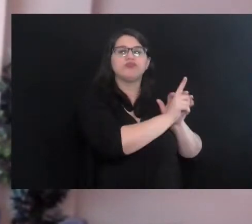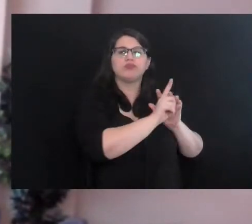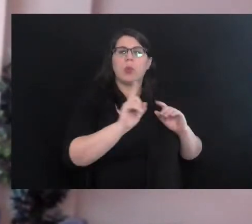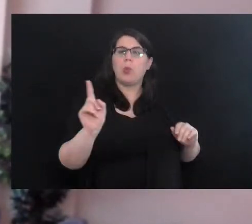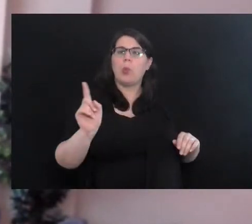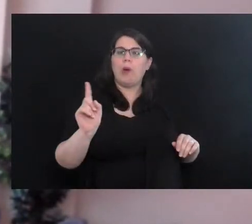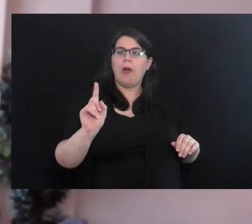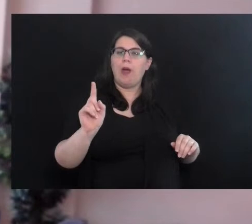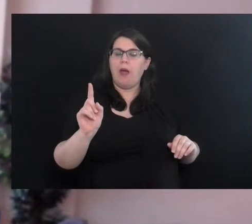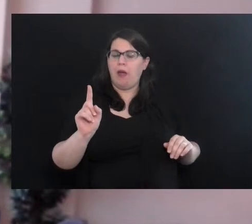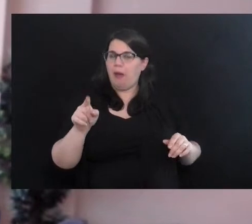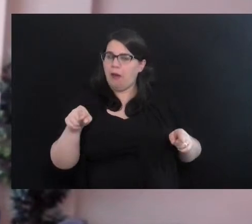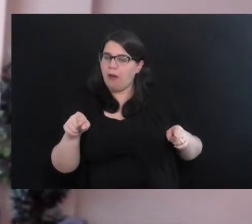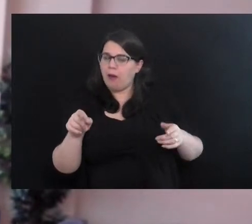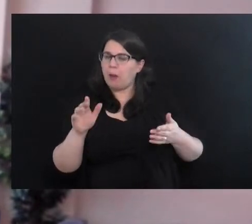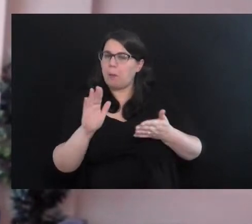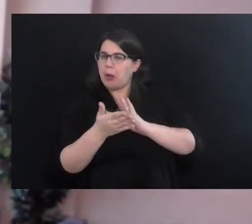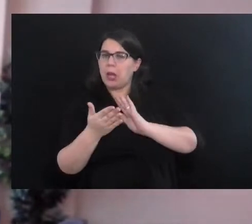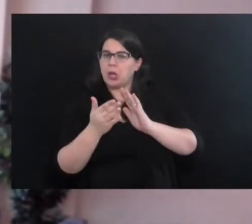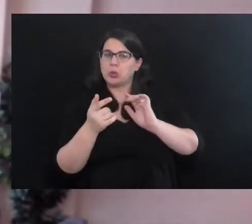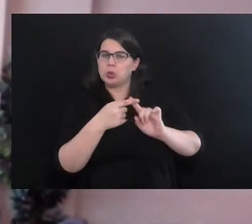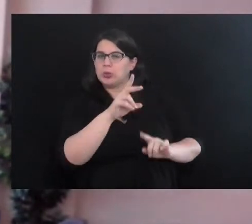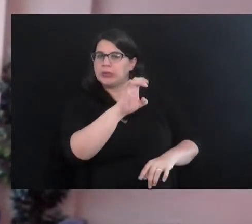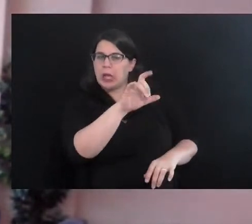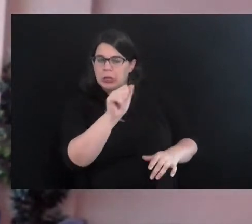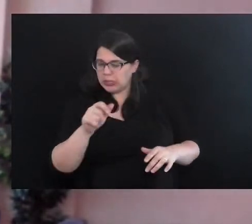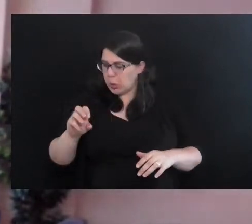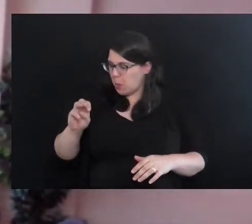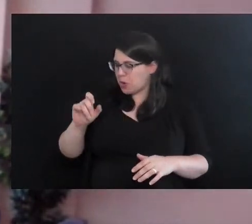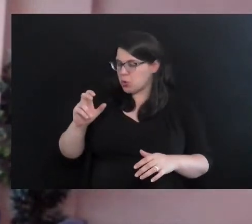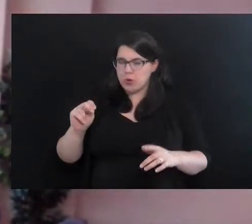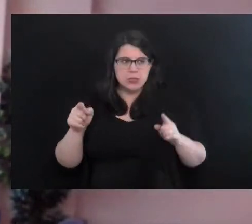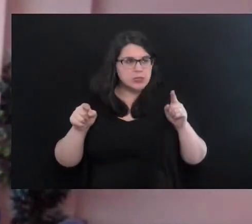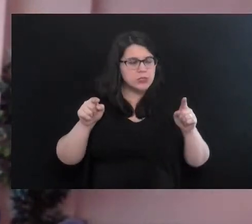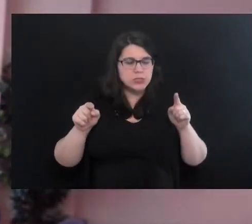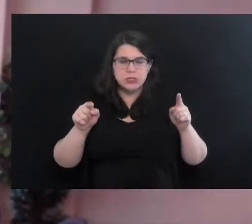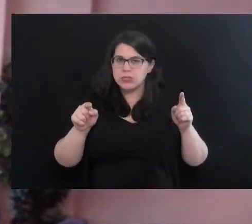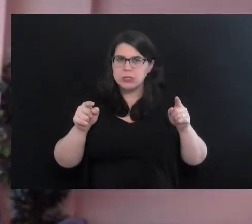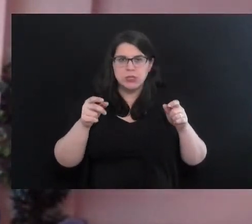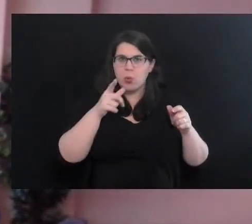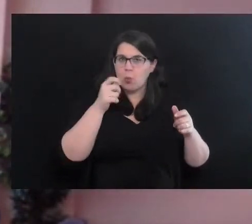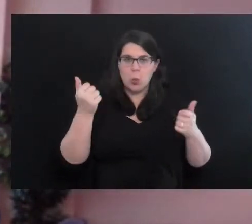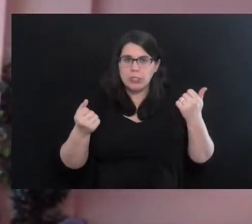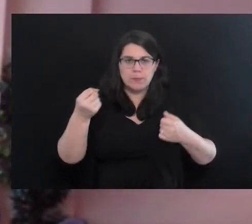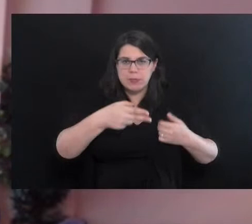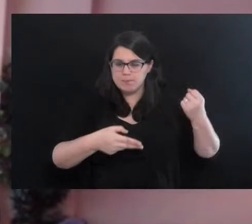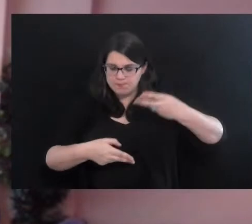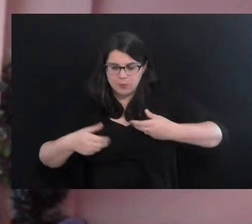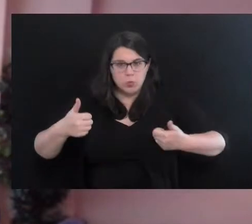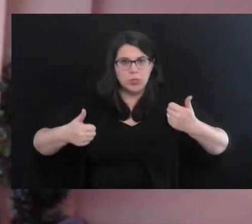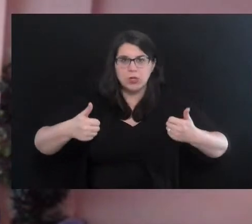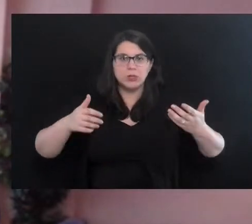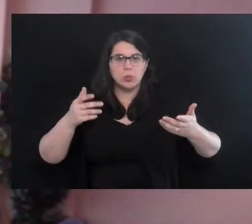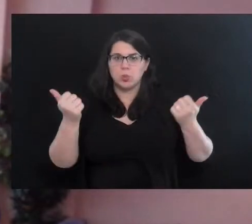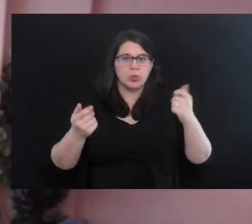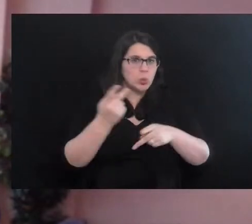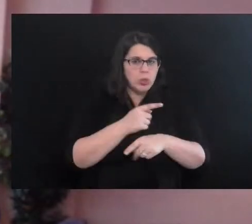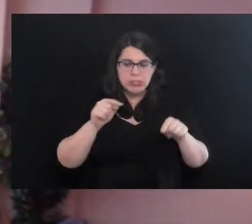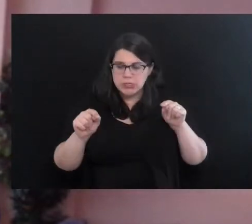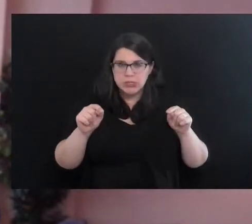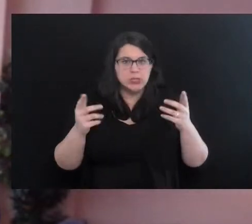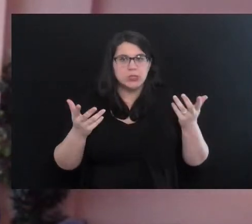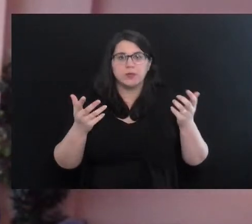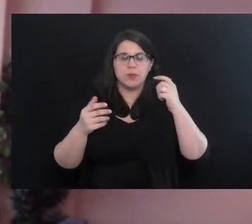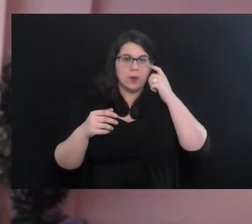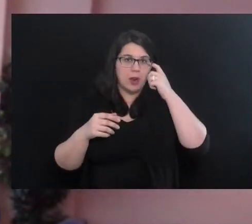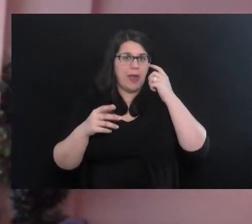Delta variant, how severe the illness associated with the Omicron variant versus the Delta variant, and also